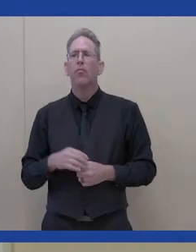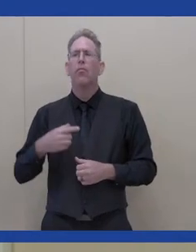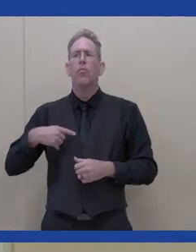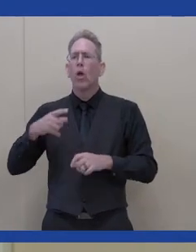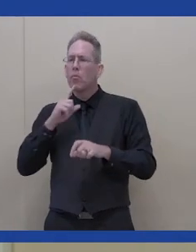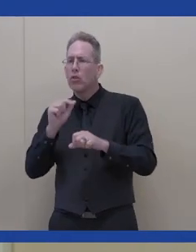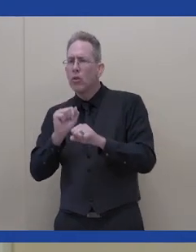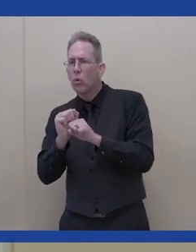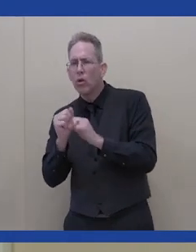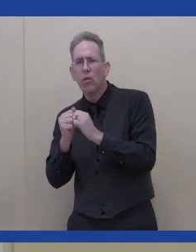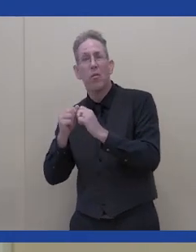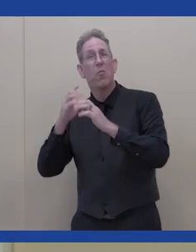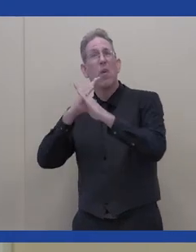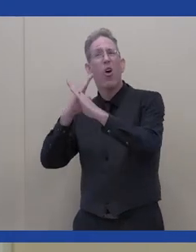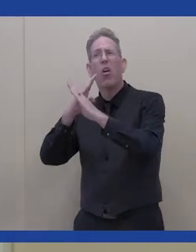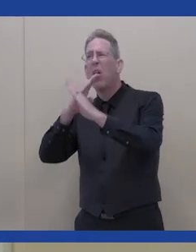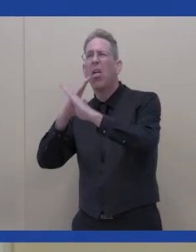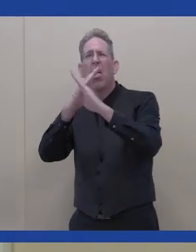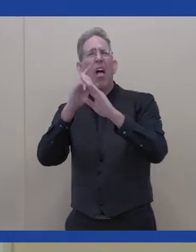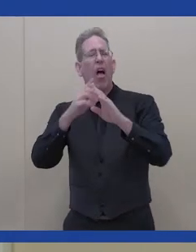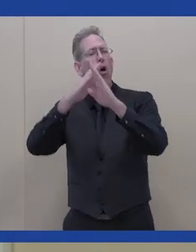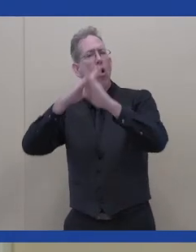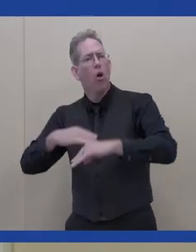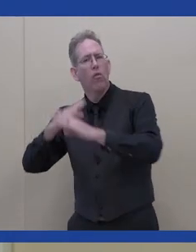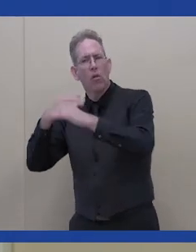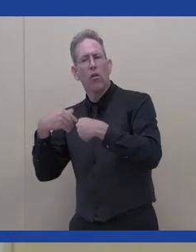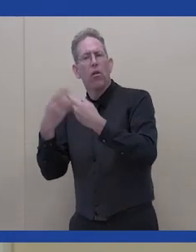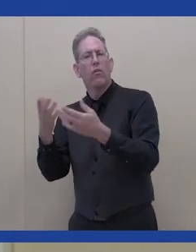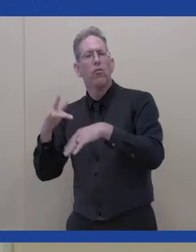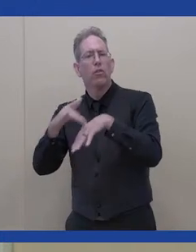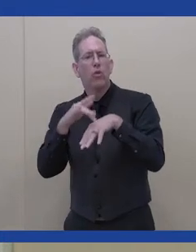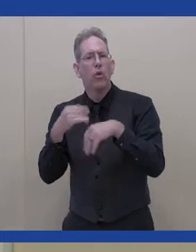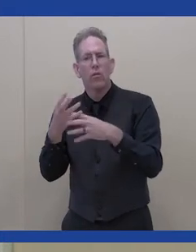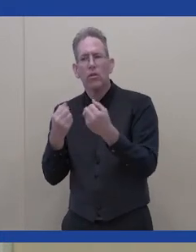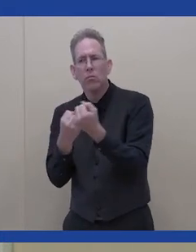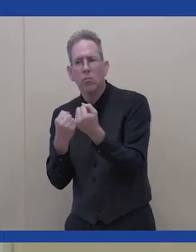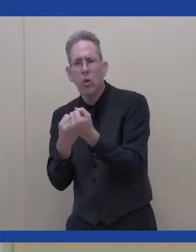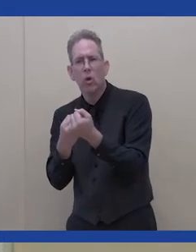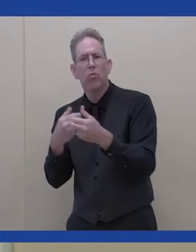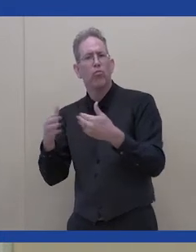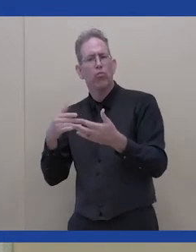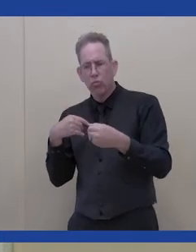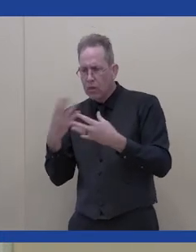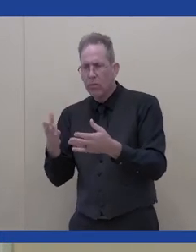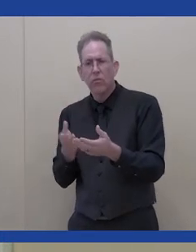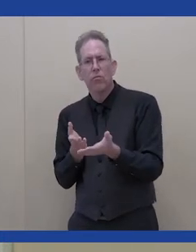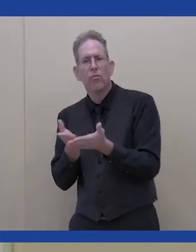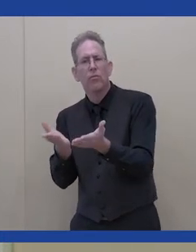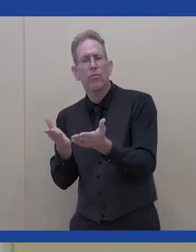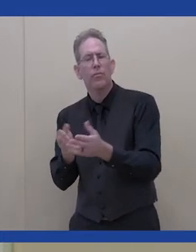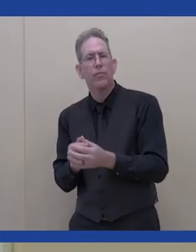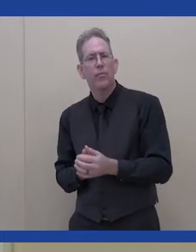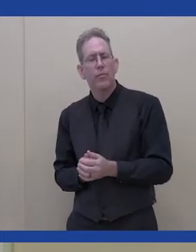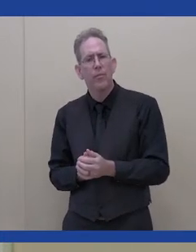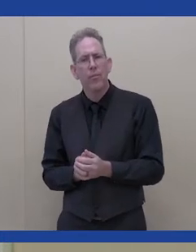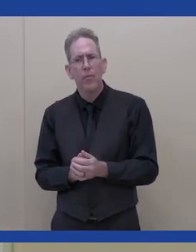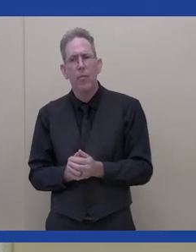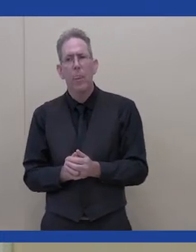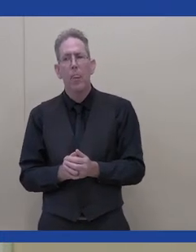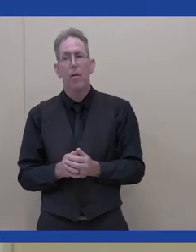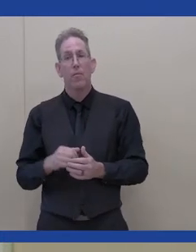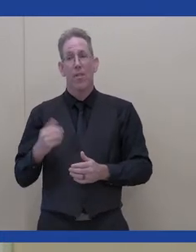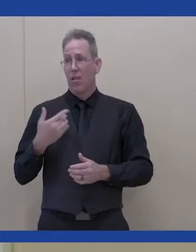in a collaborative and cohesive manner. I've identified and begun working already with a coalition of advisors on community